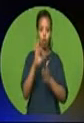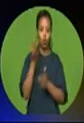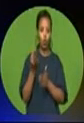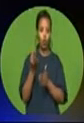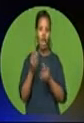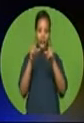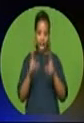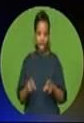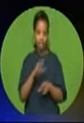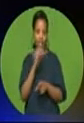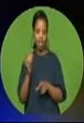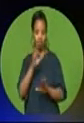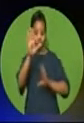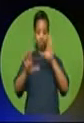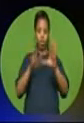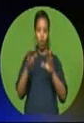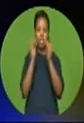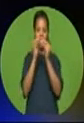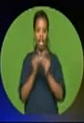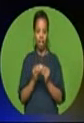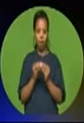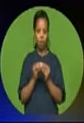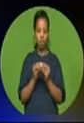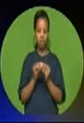analyzing and examining the accounts,